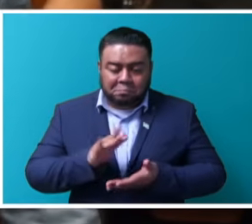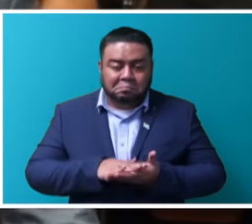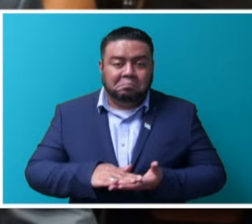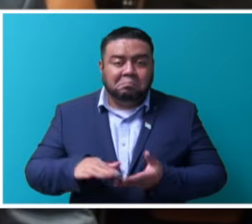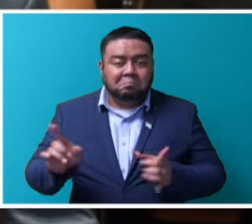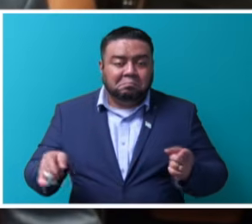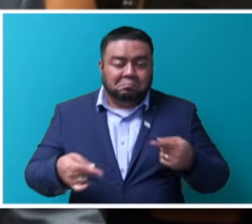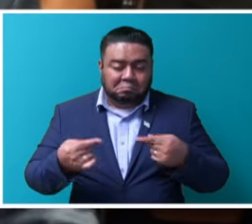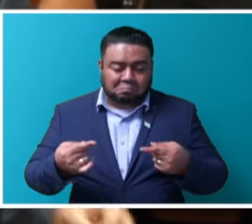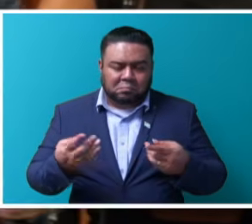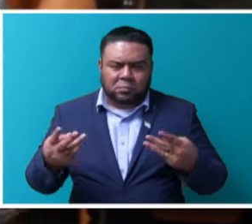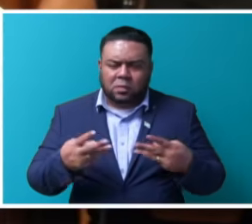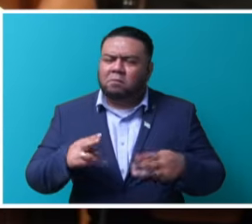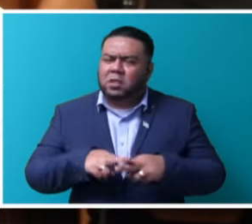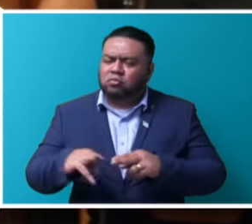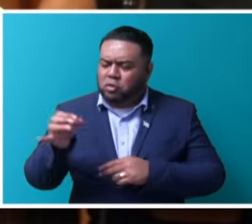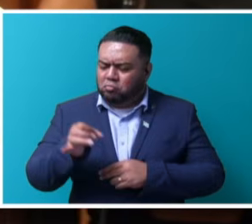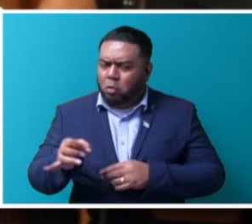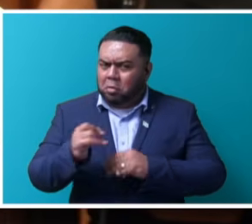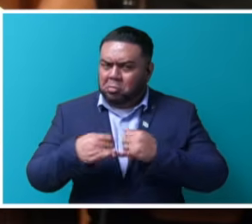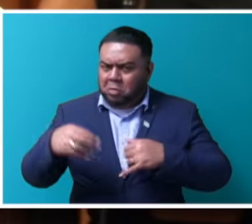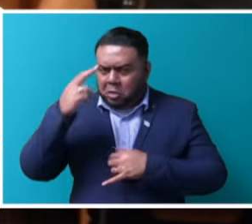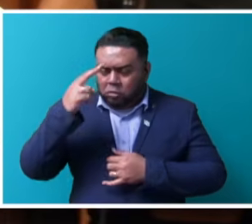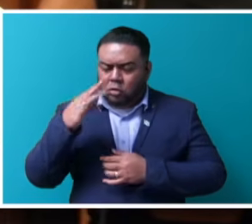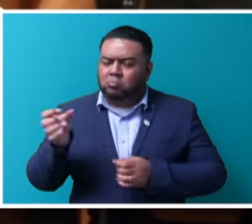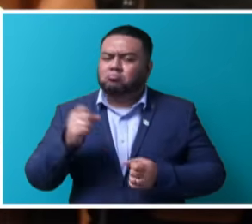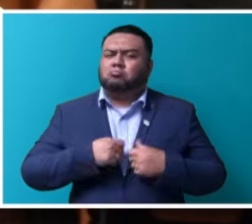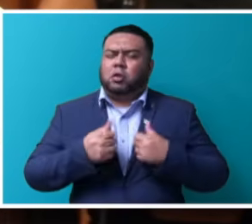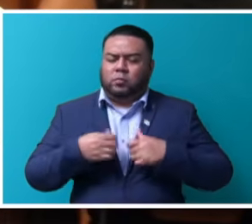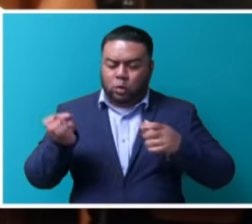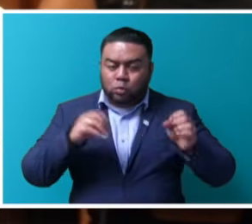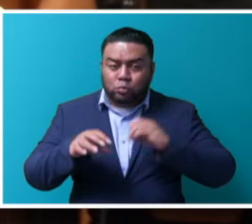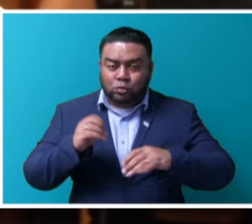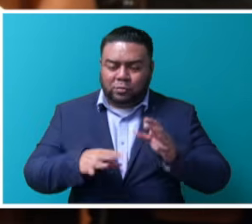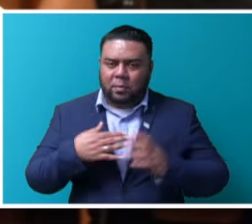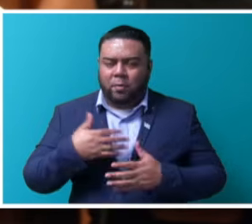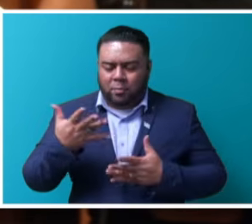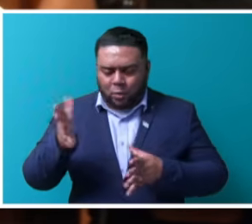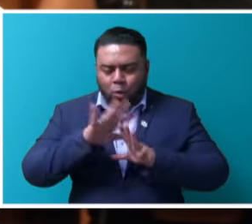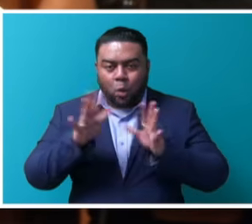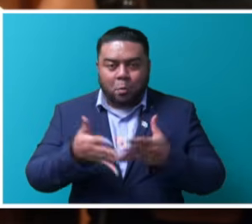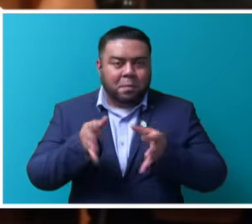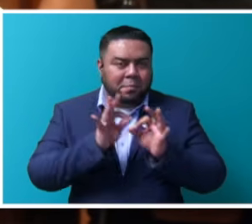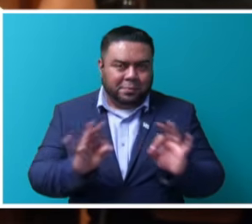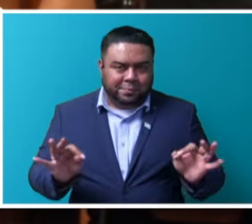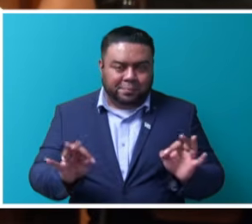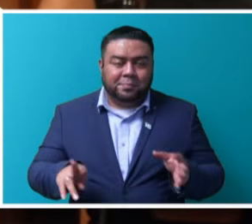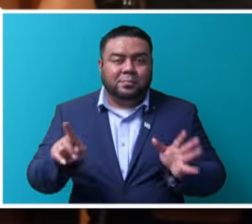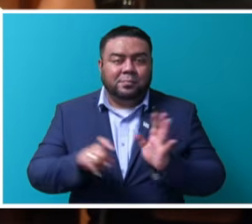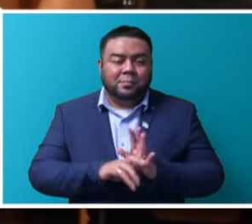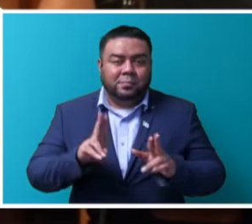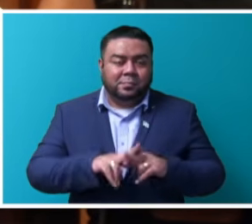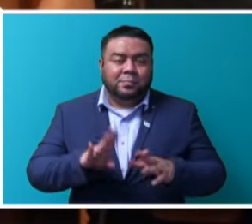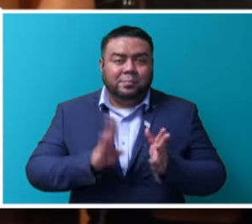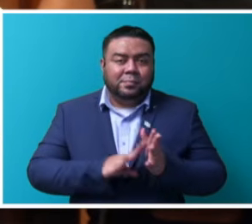world. Fiji, as a small nation, is proud of its contributions in maintaining global peace. The RFMF is provided